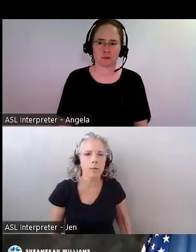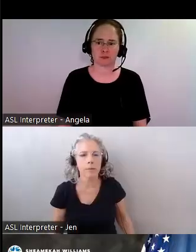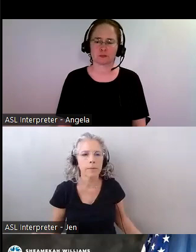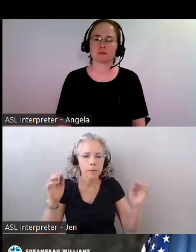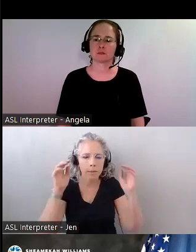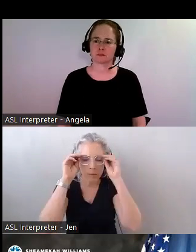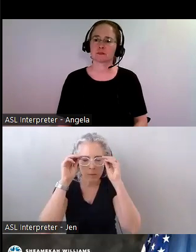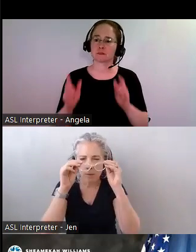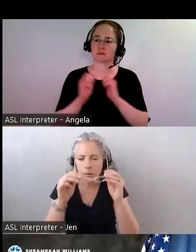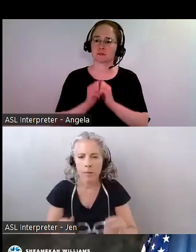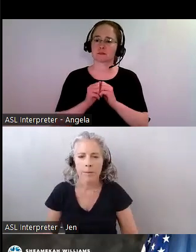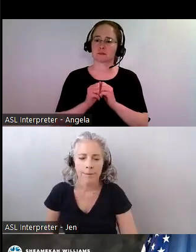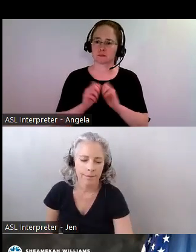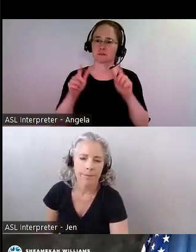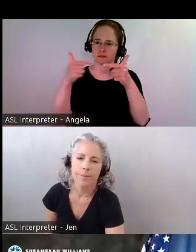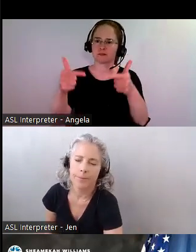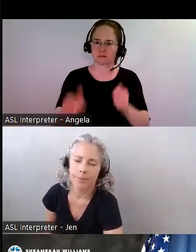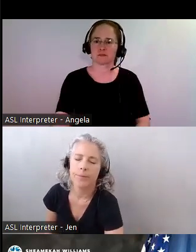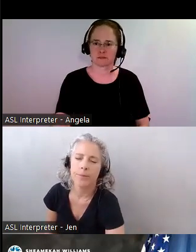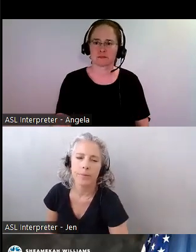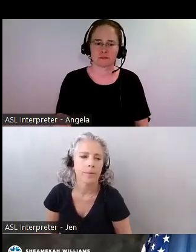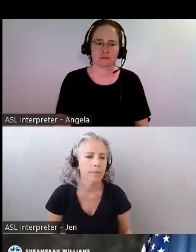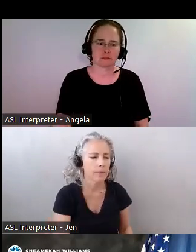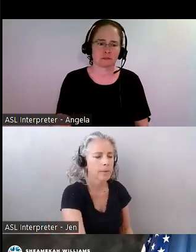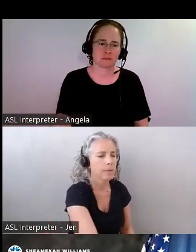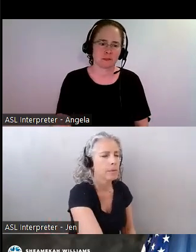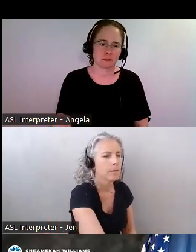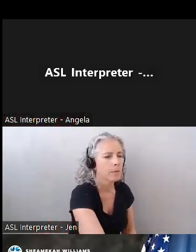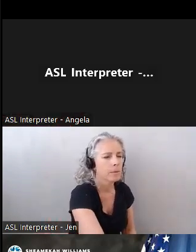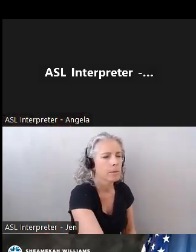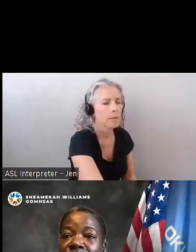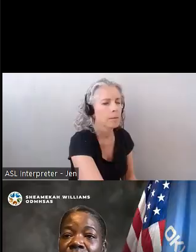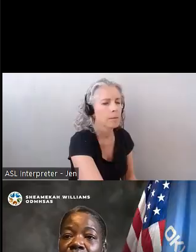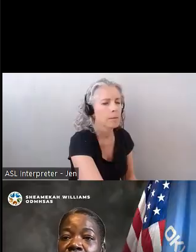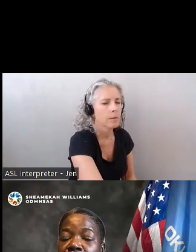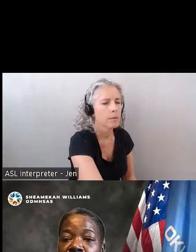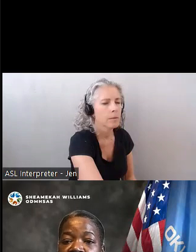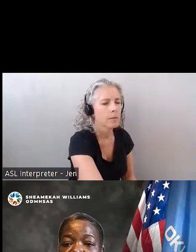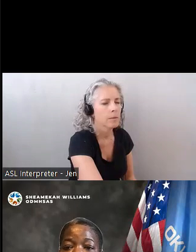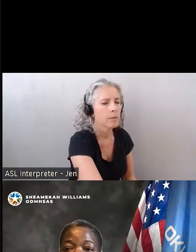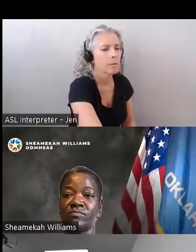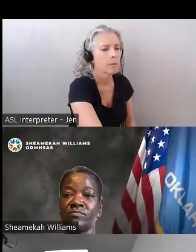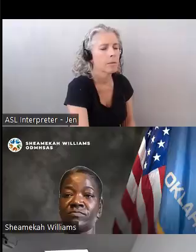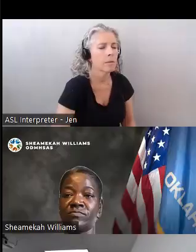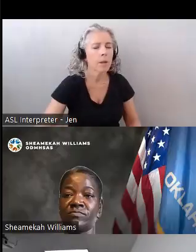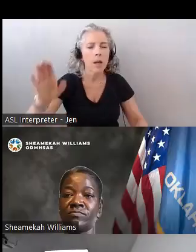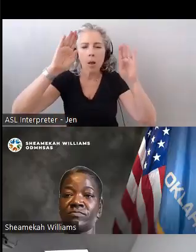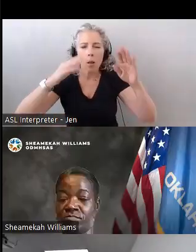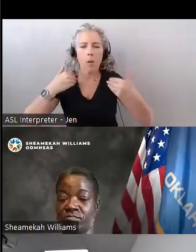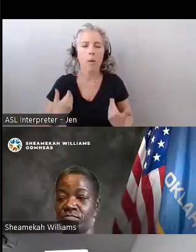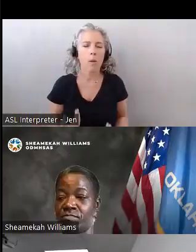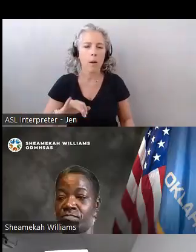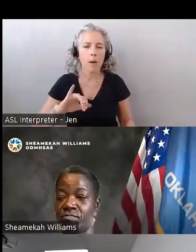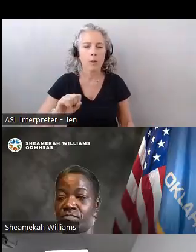Sheamekah, thank you very much. Can we go ahead and advance to that next slide? Hello, my name is Josh Cantwell. I'm the